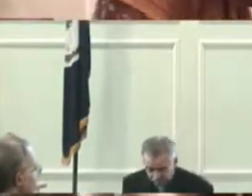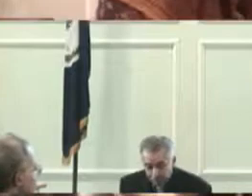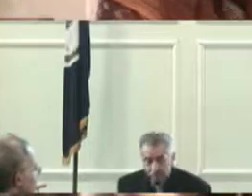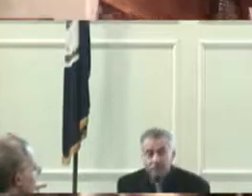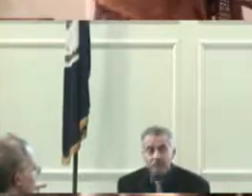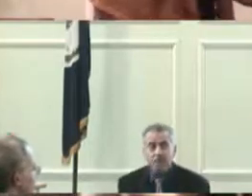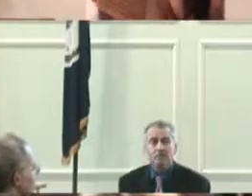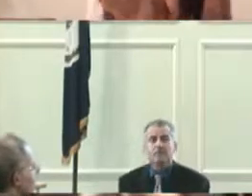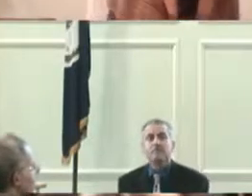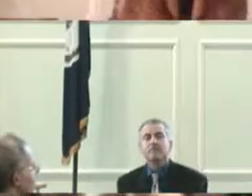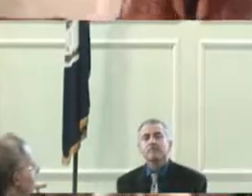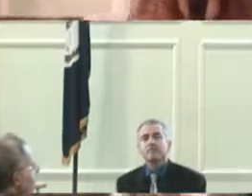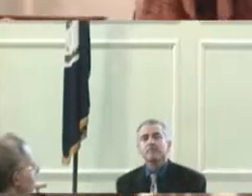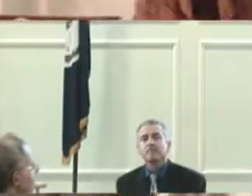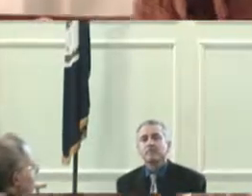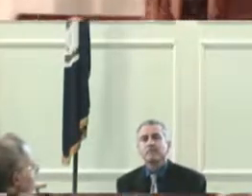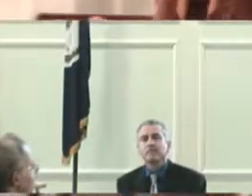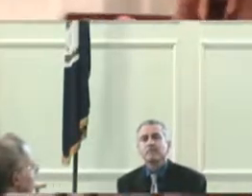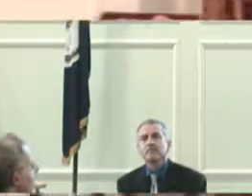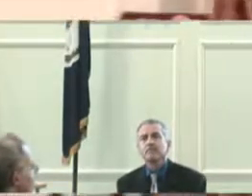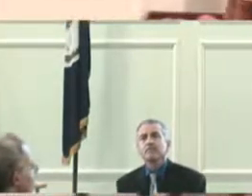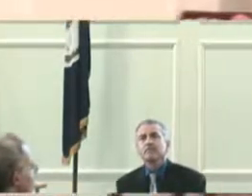Lisbeth Hernandez. Okay.